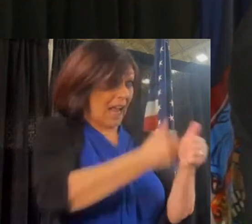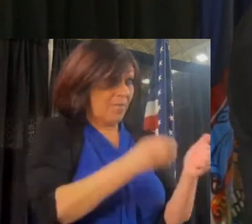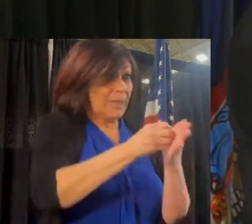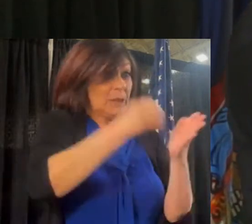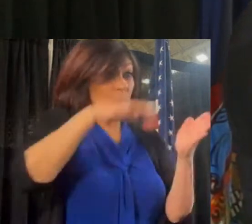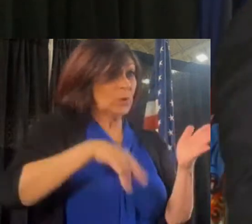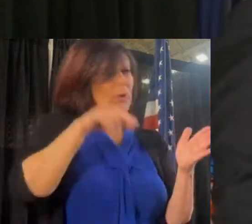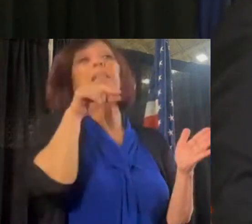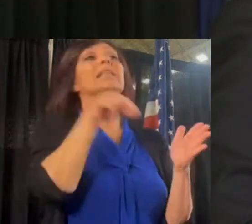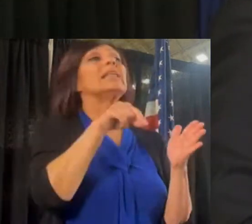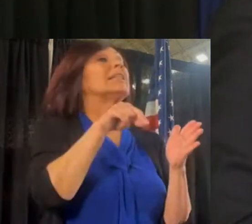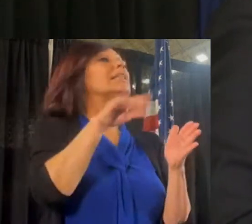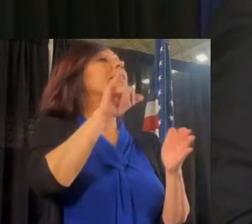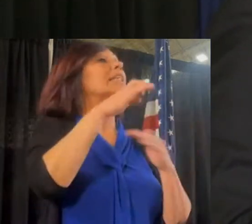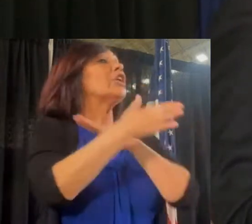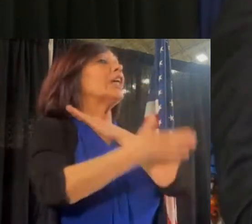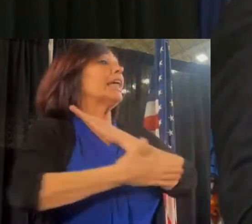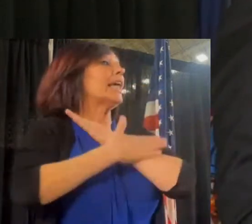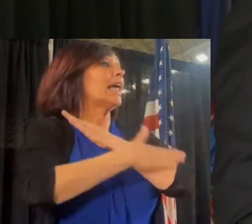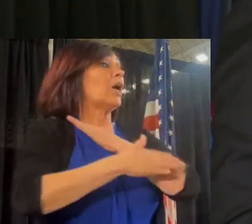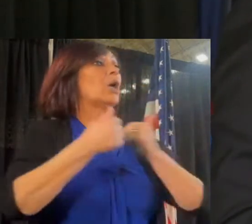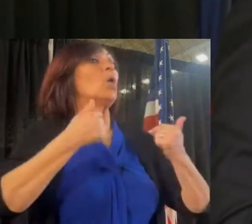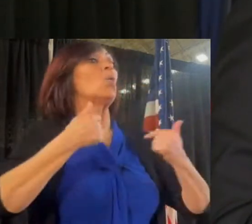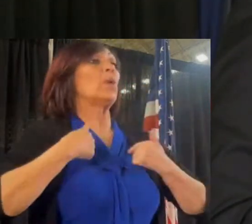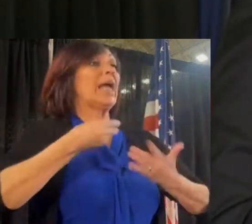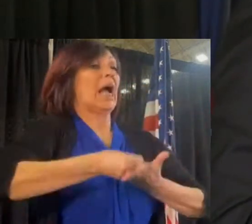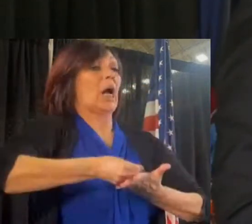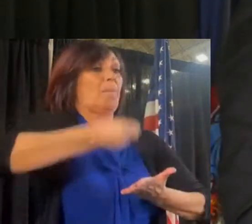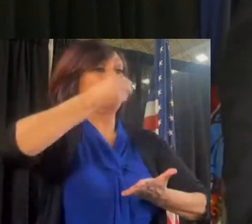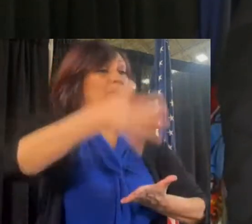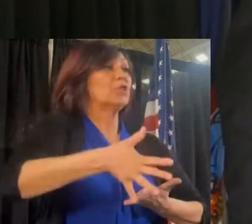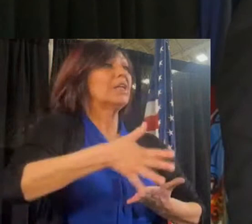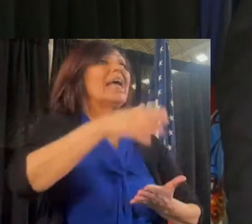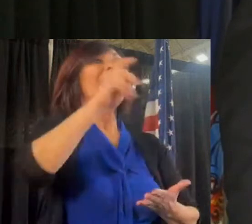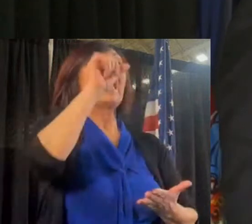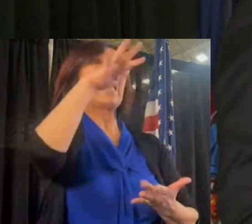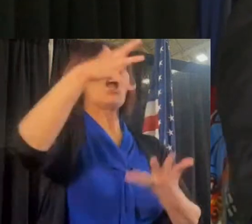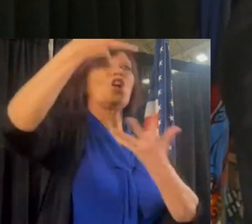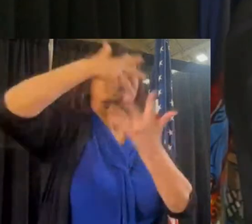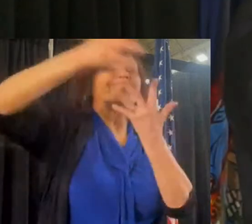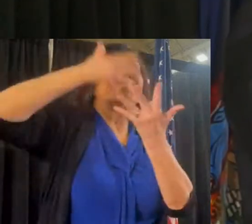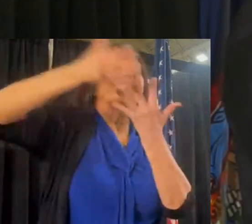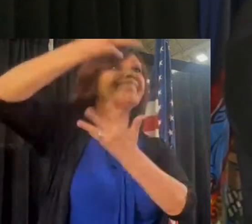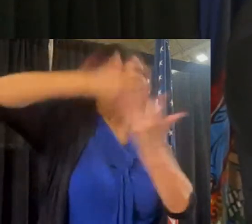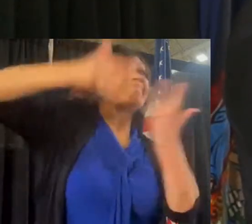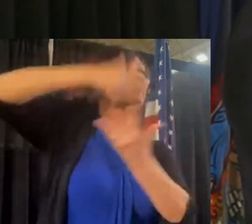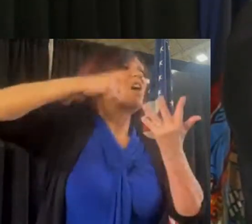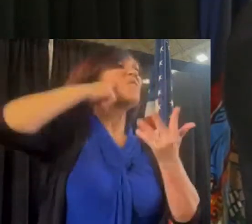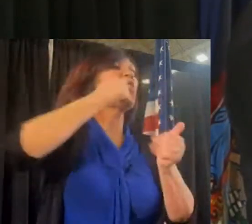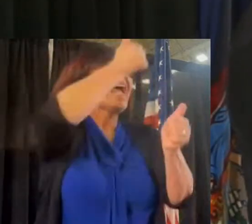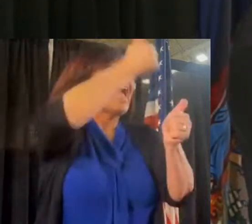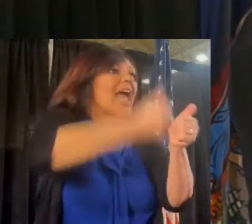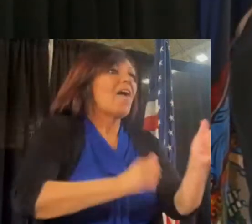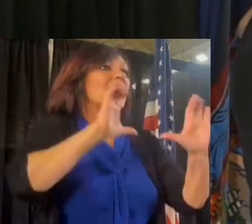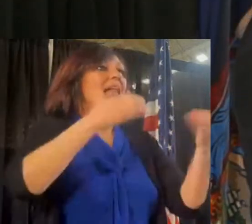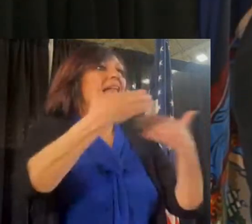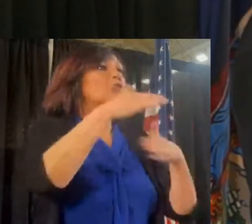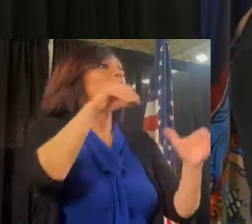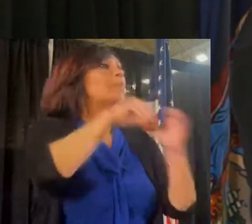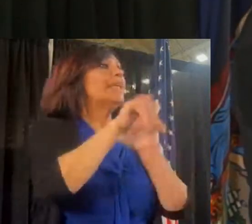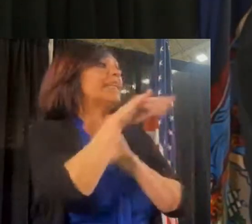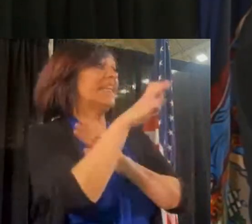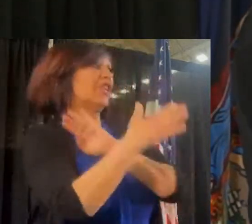has this level of protection, we are purchasing a mobile air filtration system for every classroom in Erie